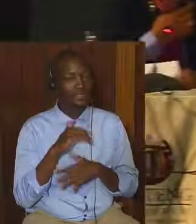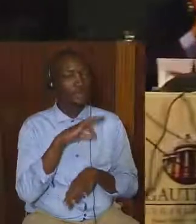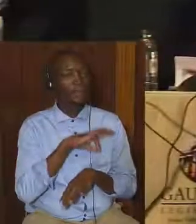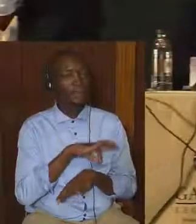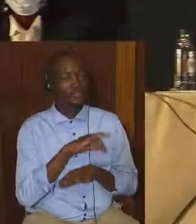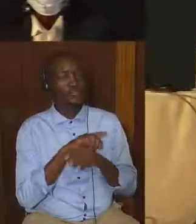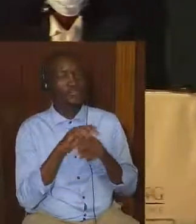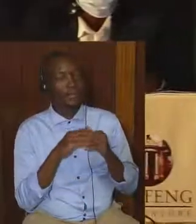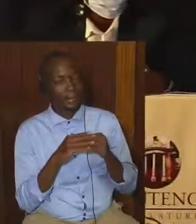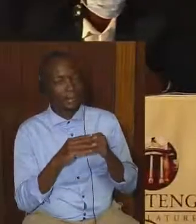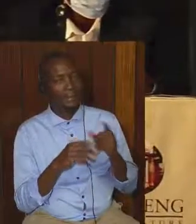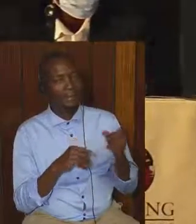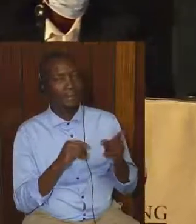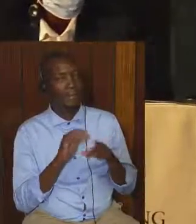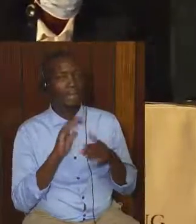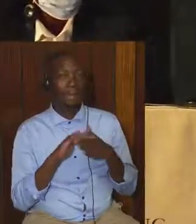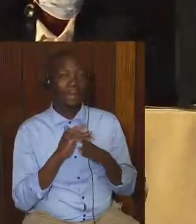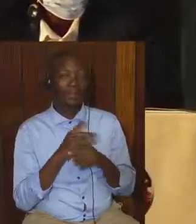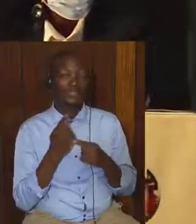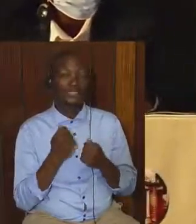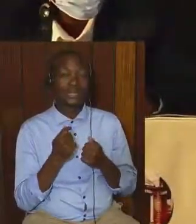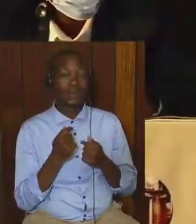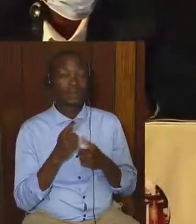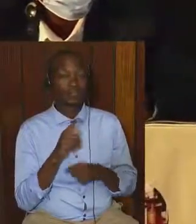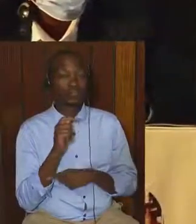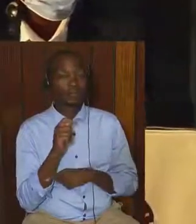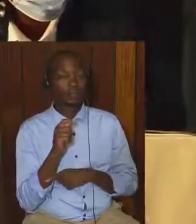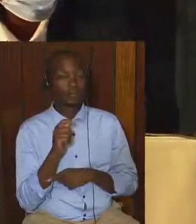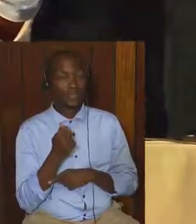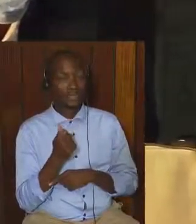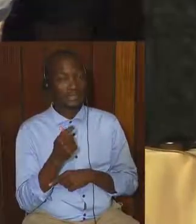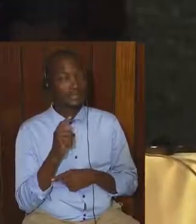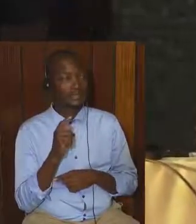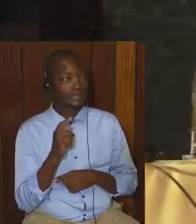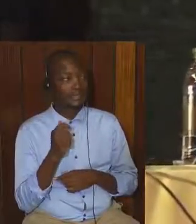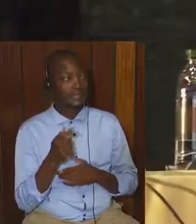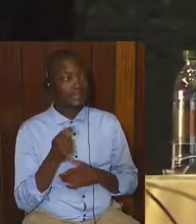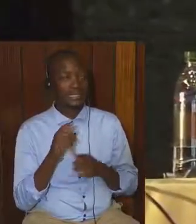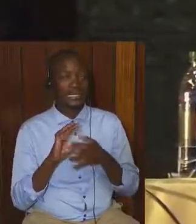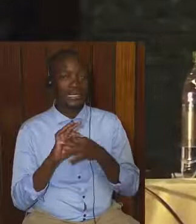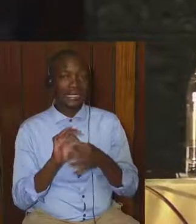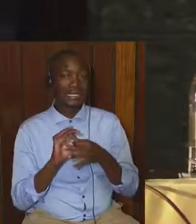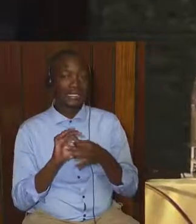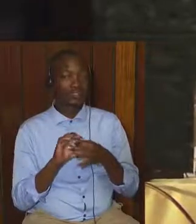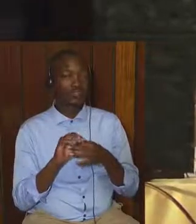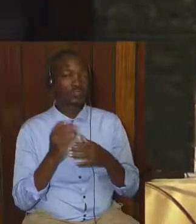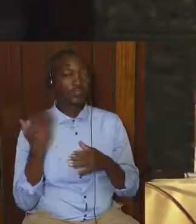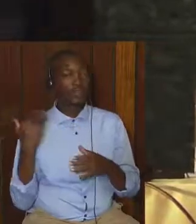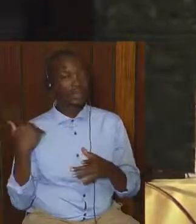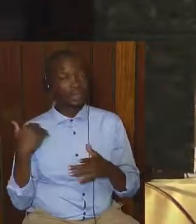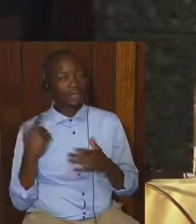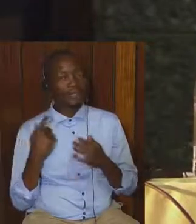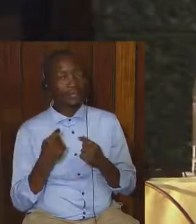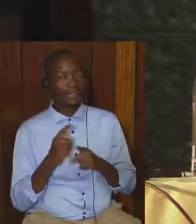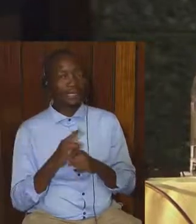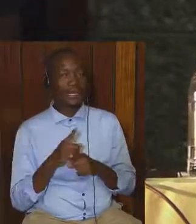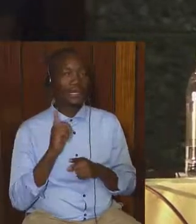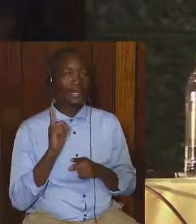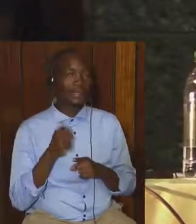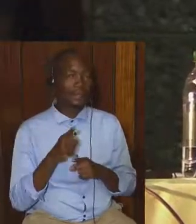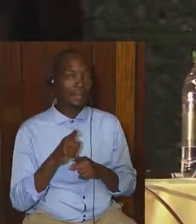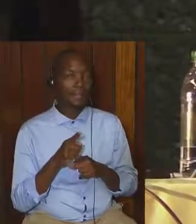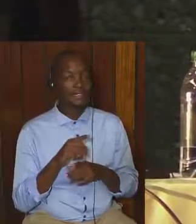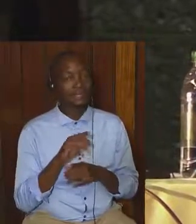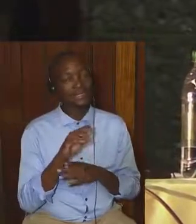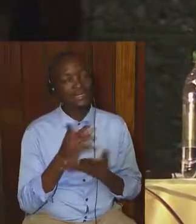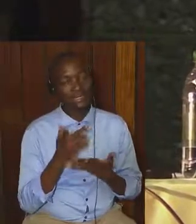members, because this amount of money that we had to pay relate to previous outstanding amounts, there must be a